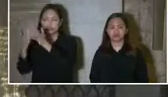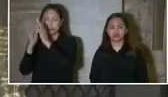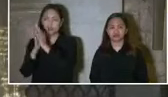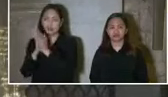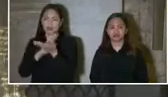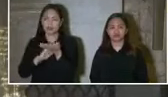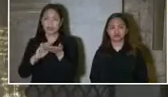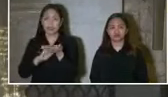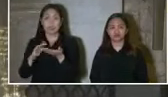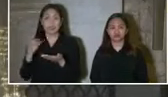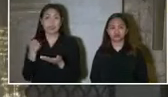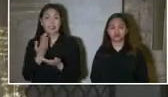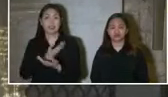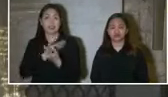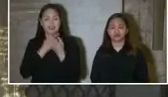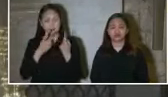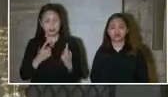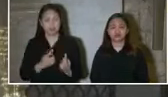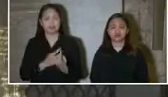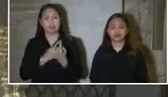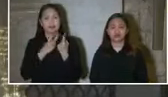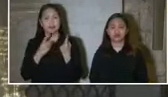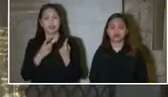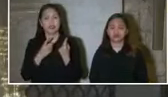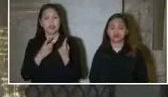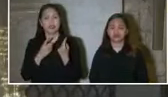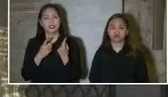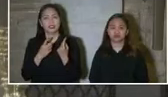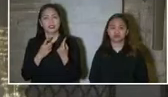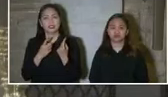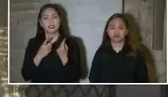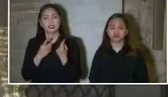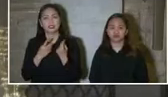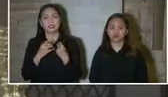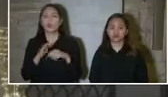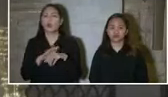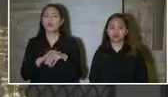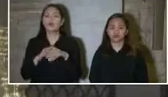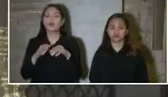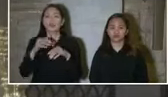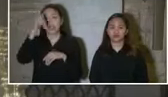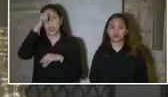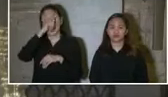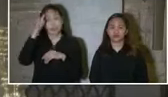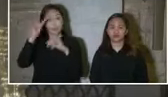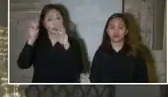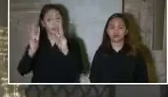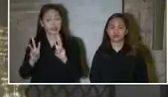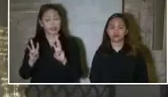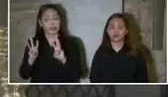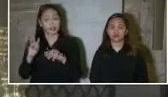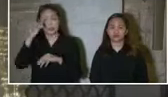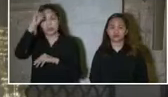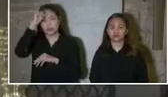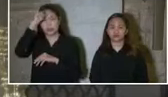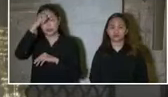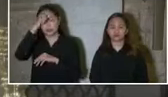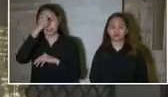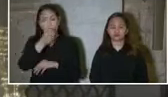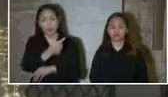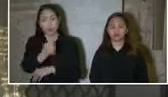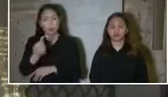for our sins. Also, on Ash Wednesday, a reminder to all